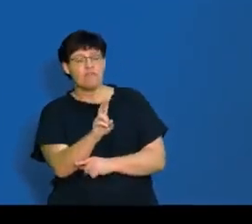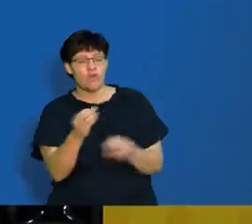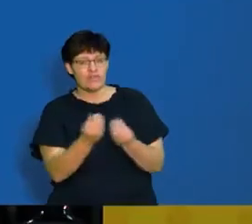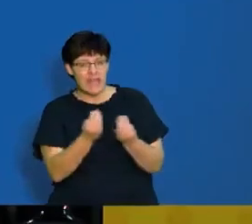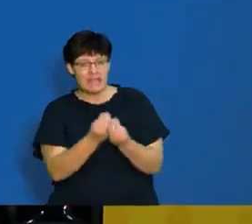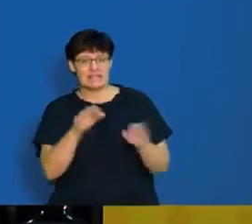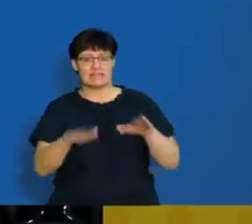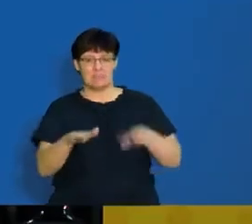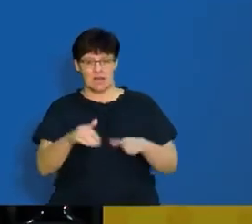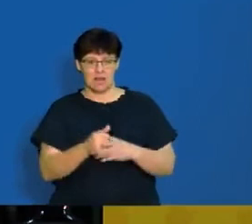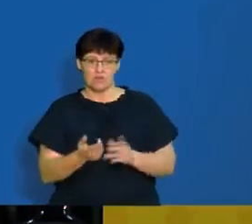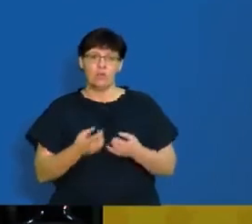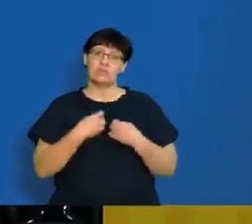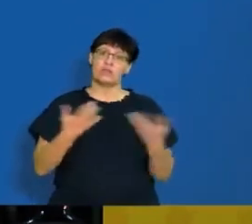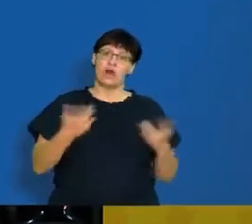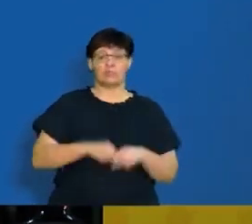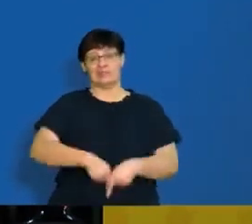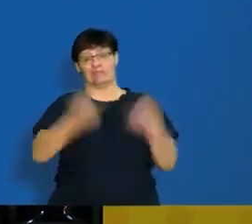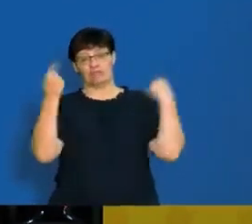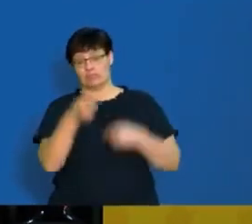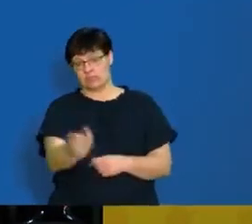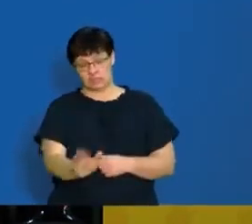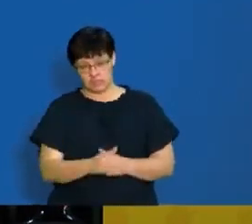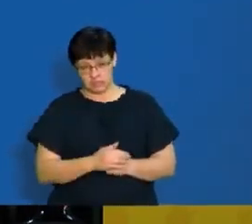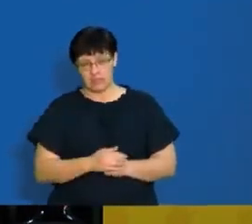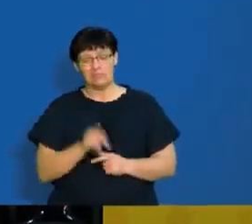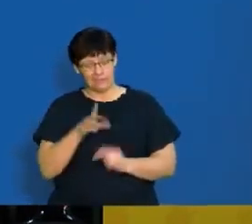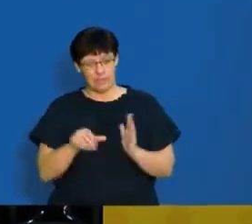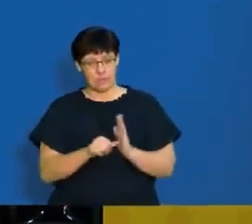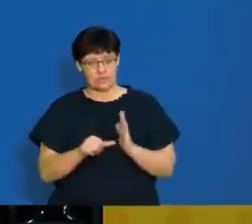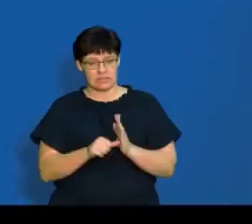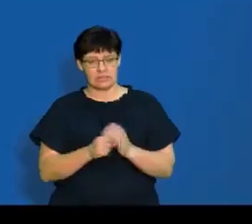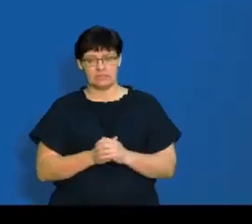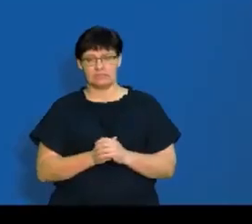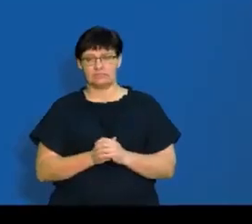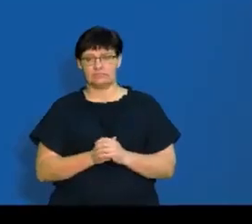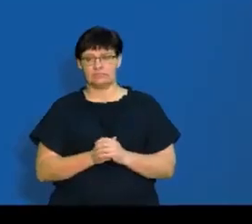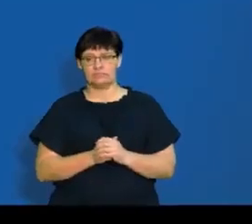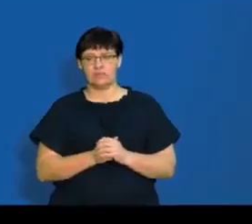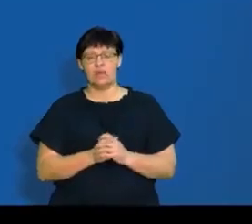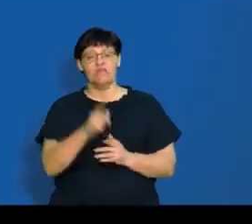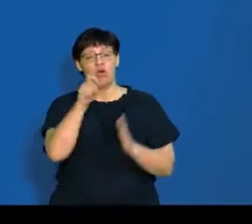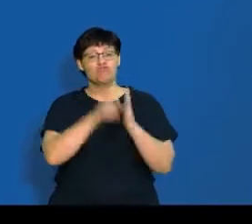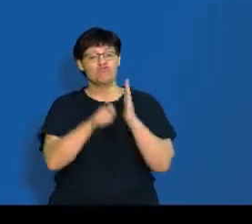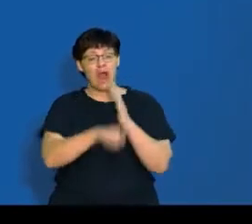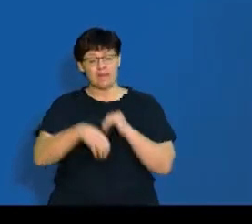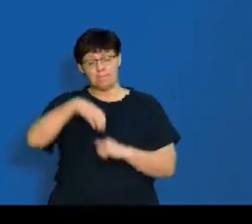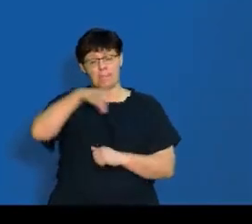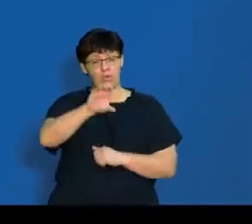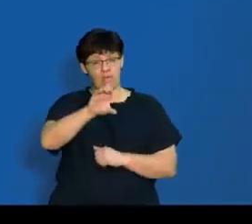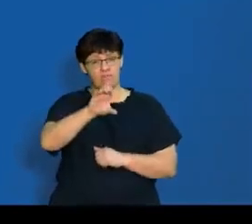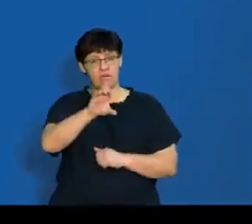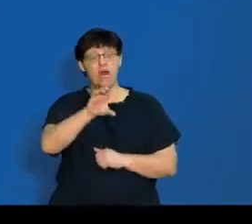similar. Don't start looking for differences there. That is very important. And then when you're writing a paragraph, remember